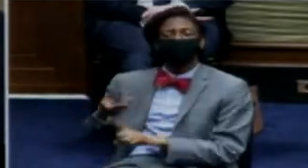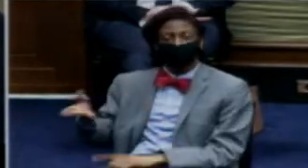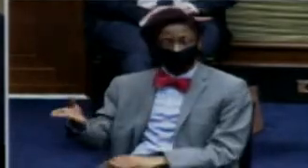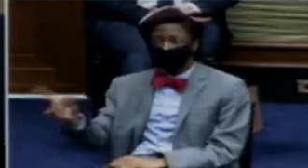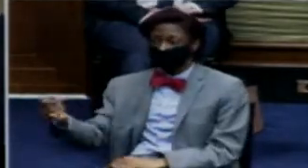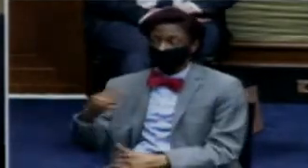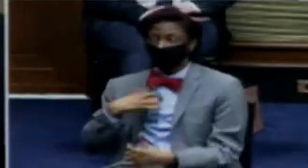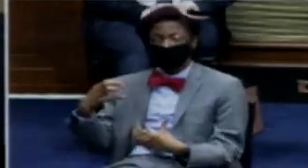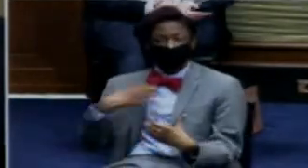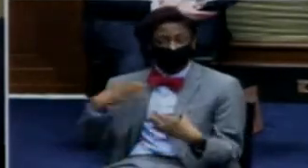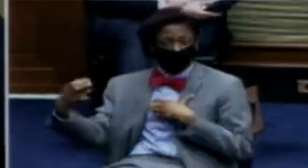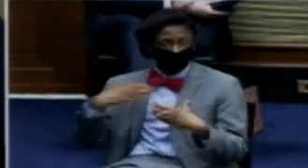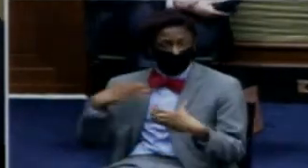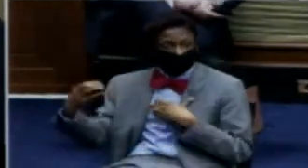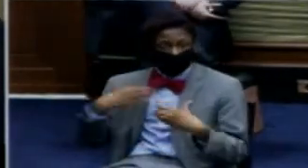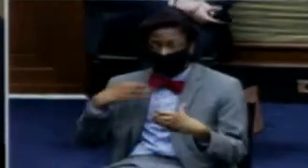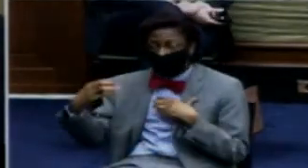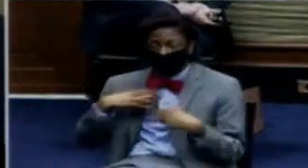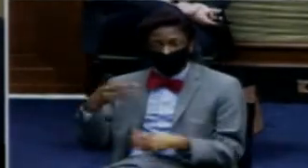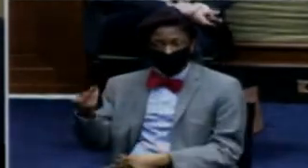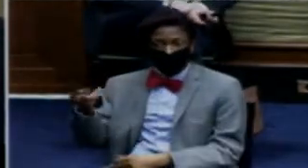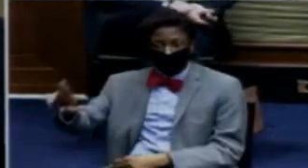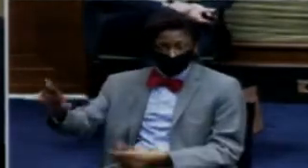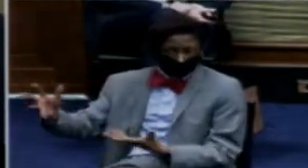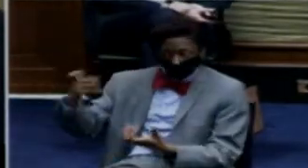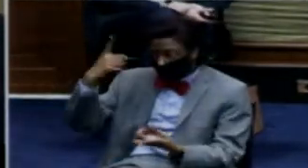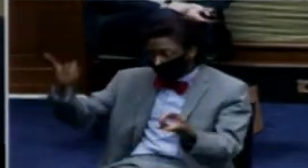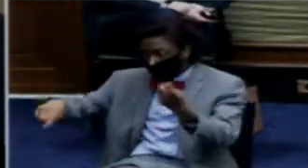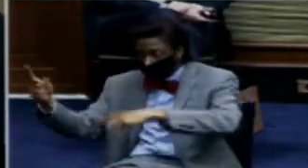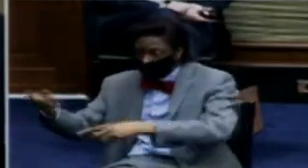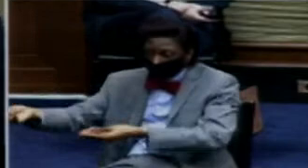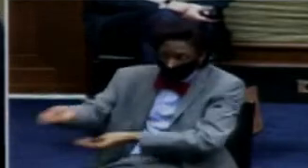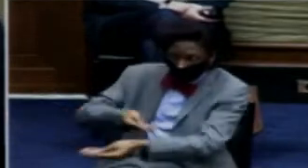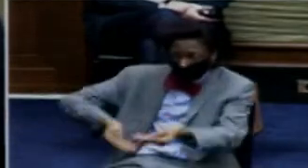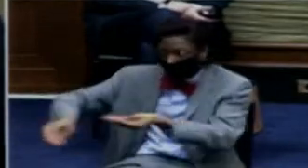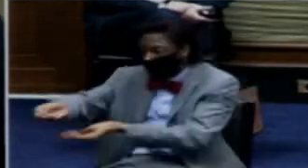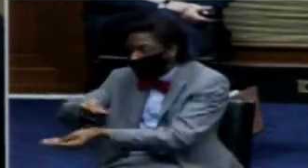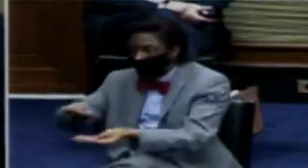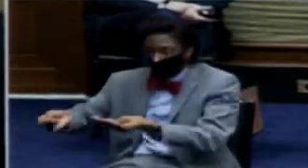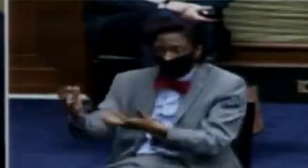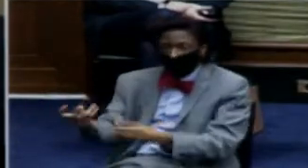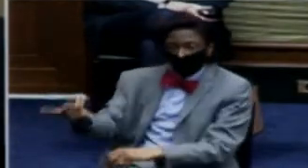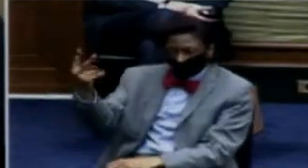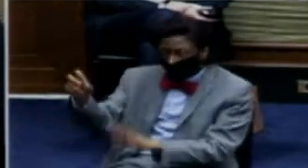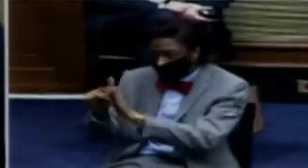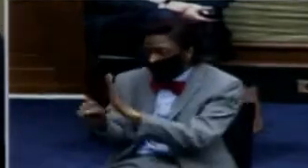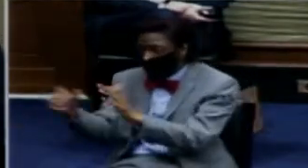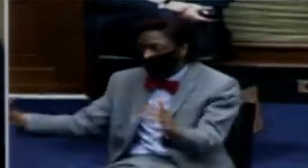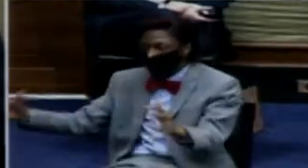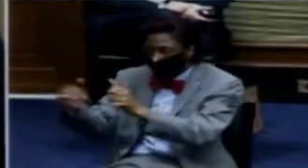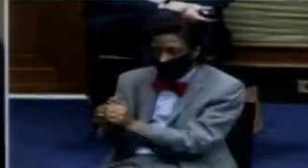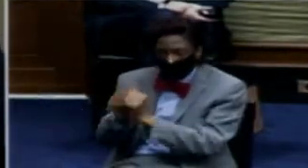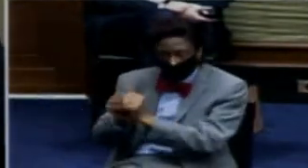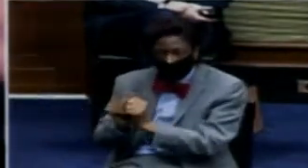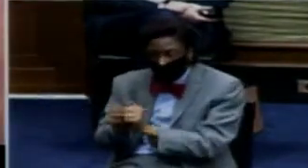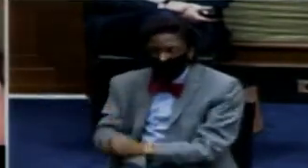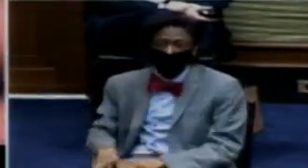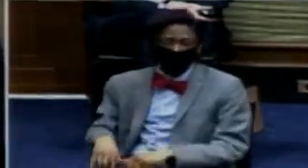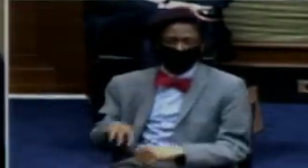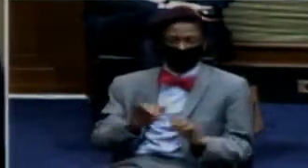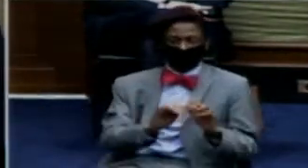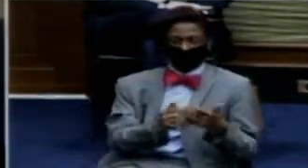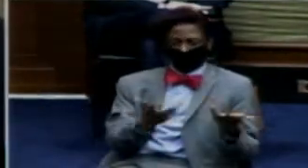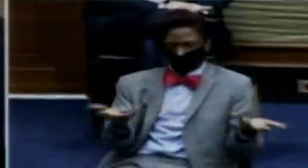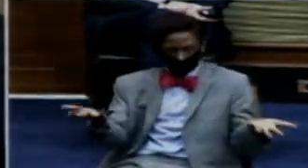arguing for Puerto Rico? You want a deal? You want to trade? You want to bring in two states together, the way Kansas and Nebraska came in, or